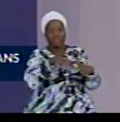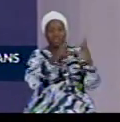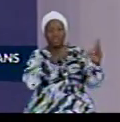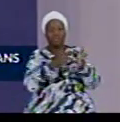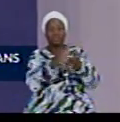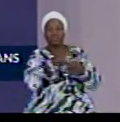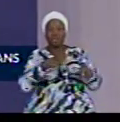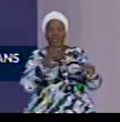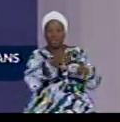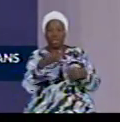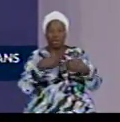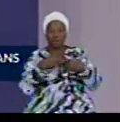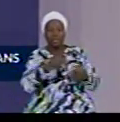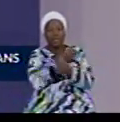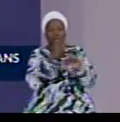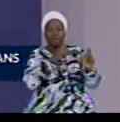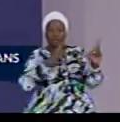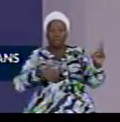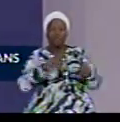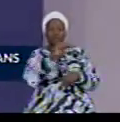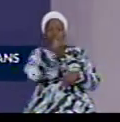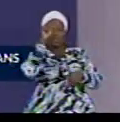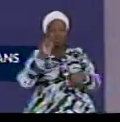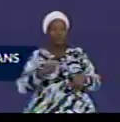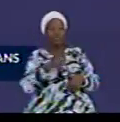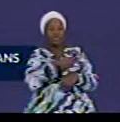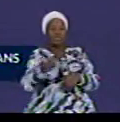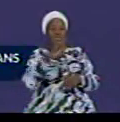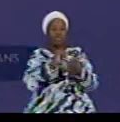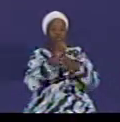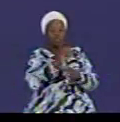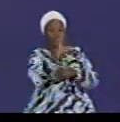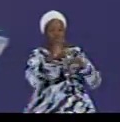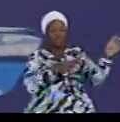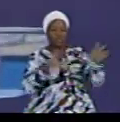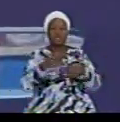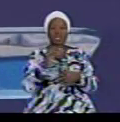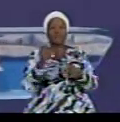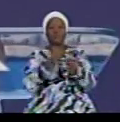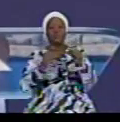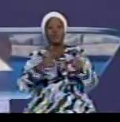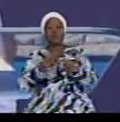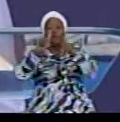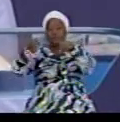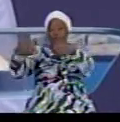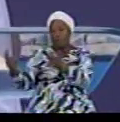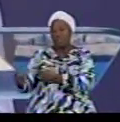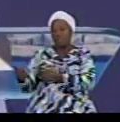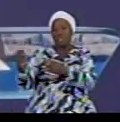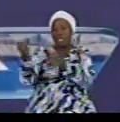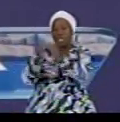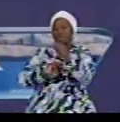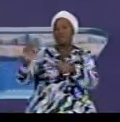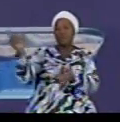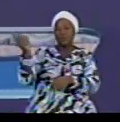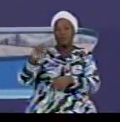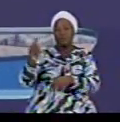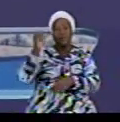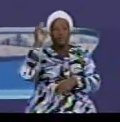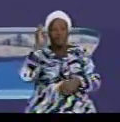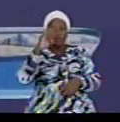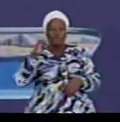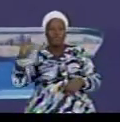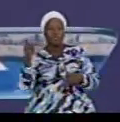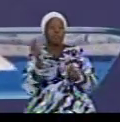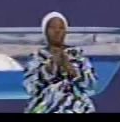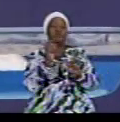the salvation of the Lord, therefore they that were scattered abroad went everywhere preaching